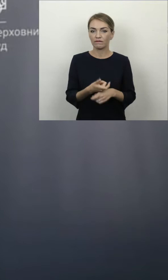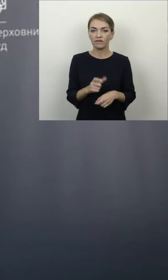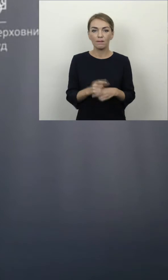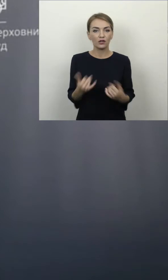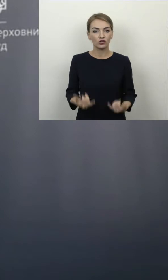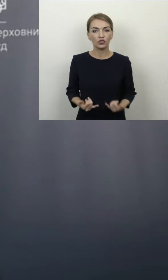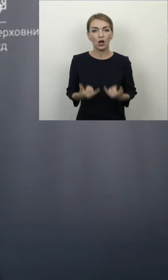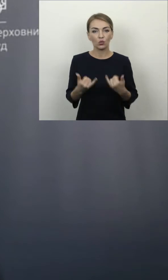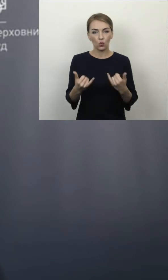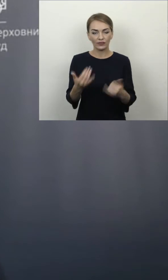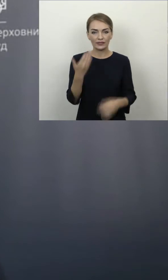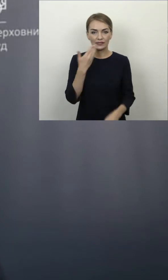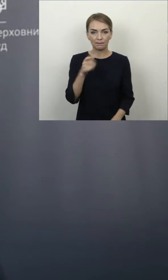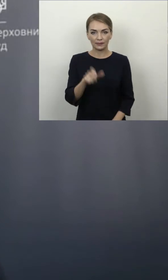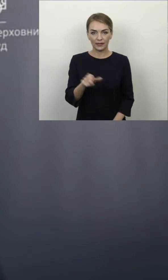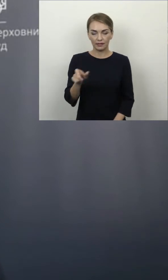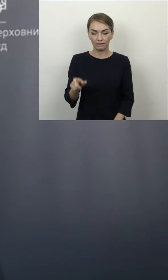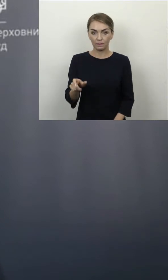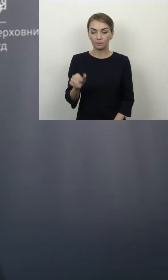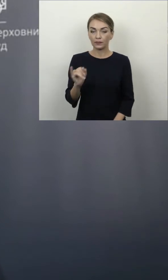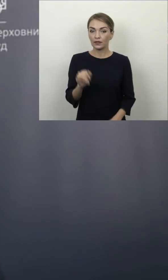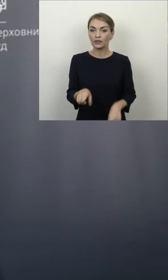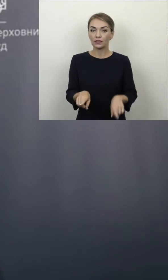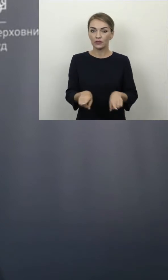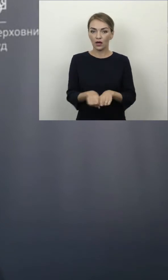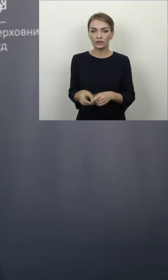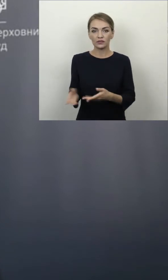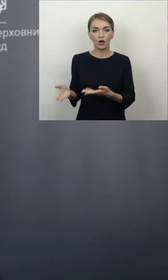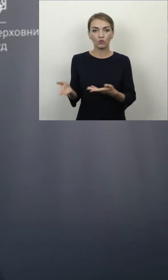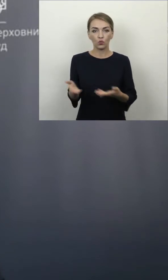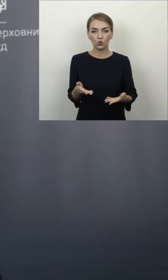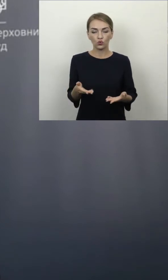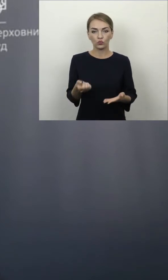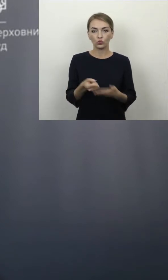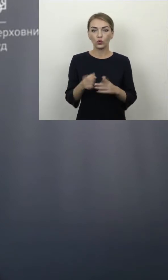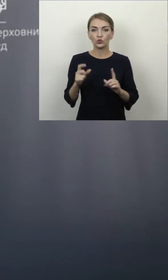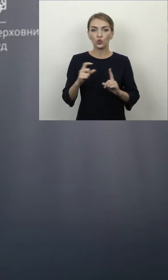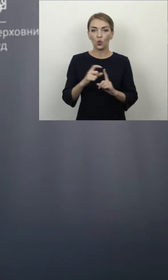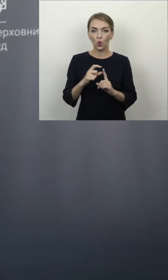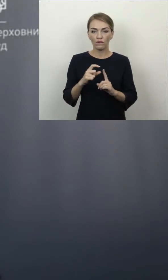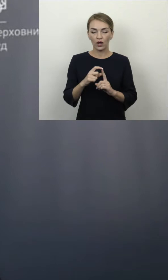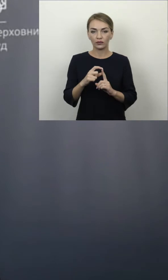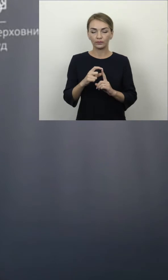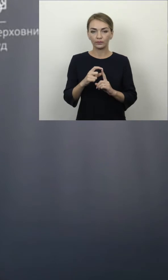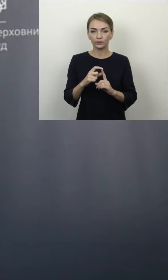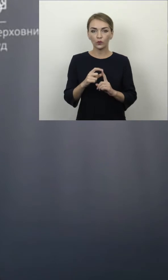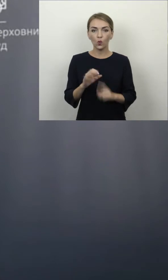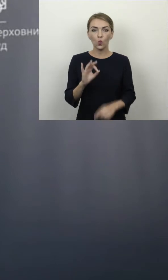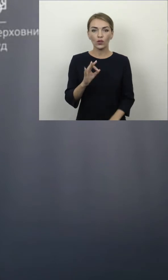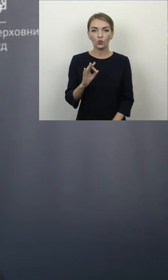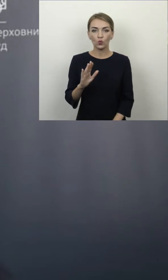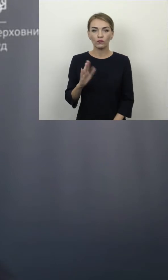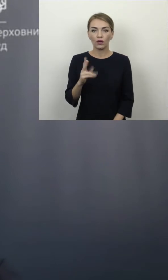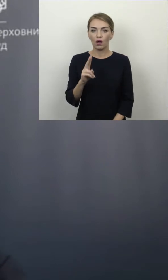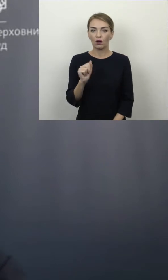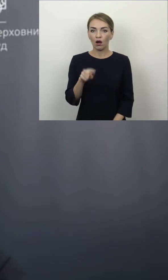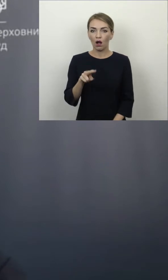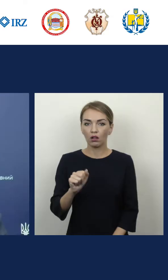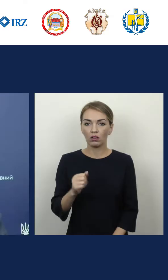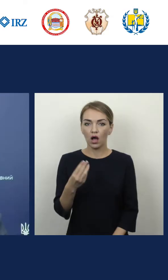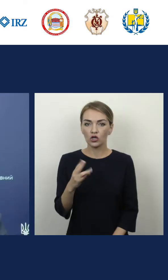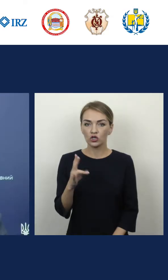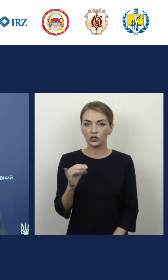receive answers from our esteemed speakers. So I'm inviting to the floor